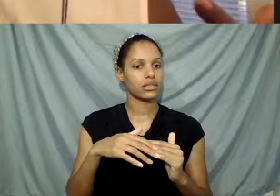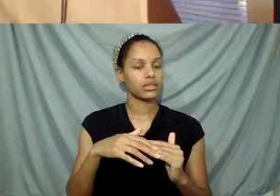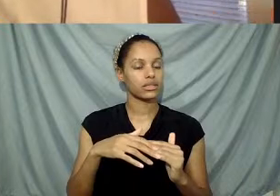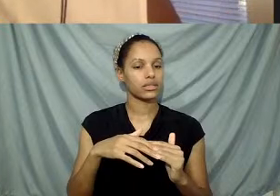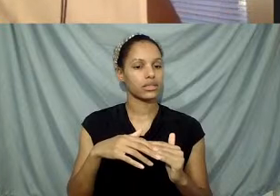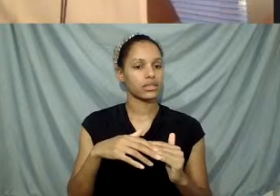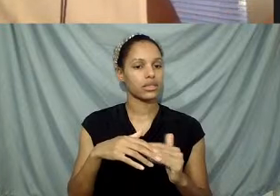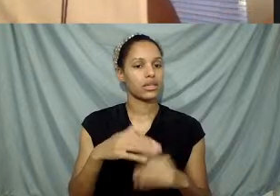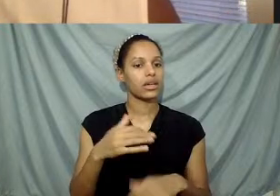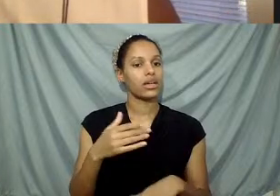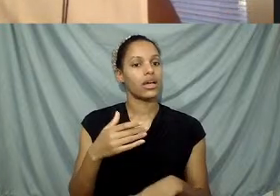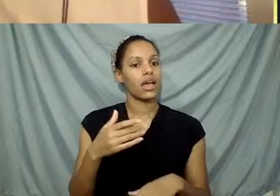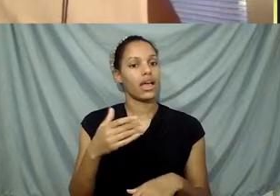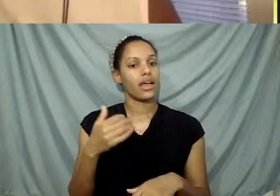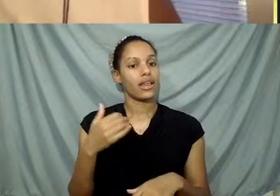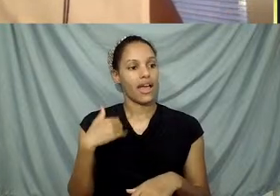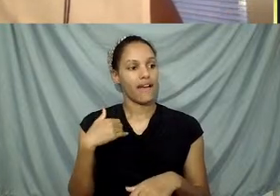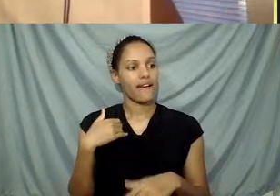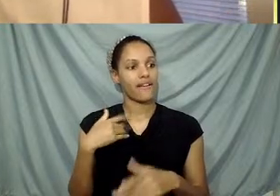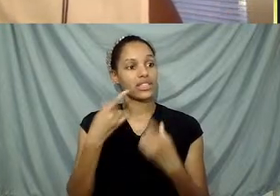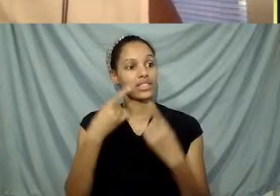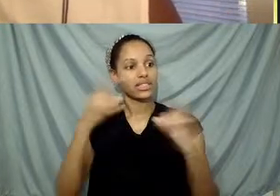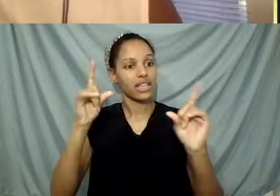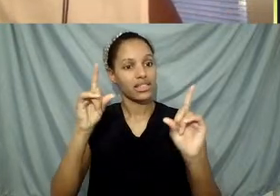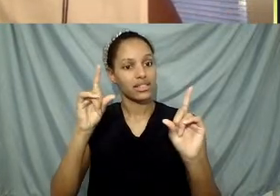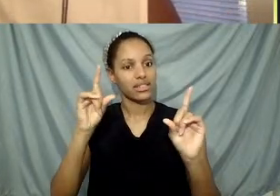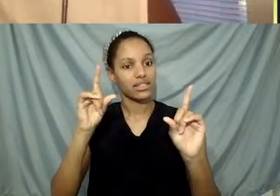success criteria that really doesn't affirm who we